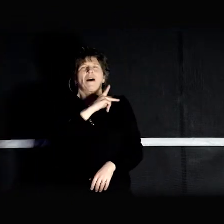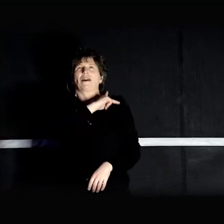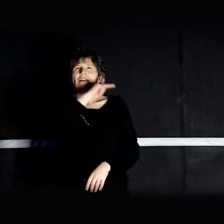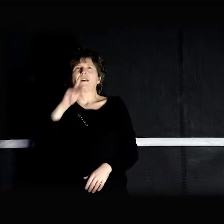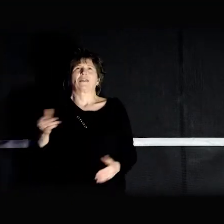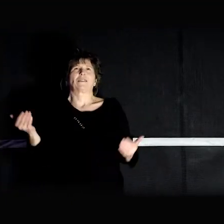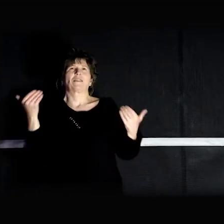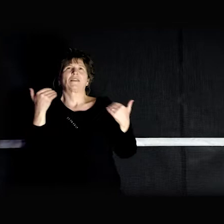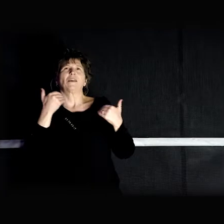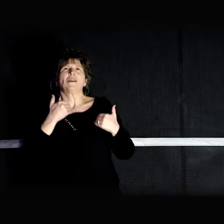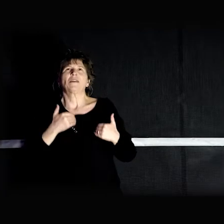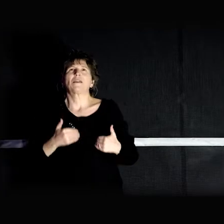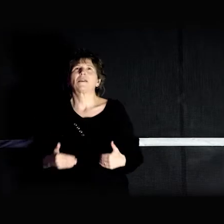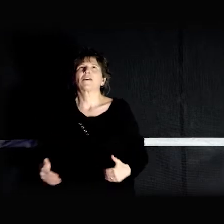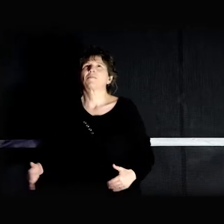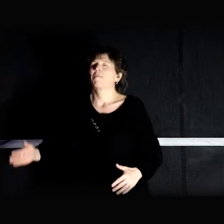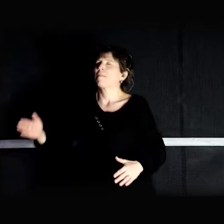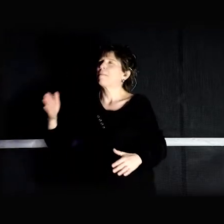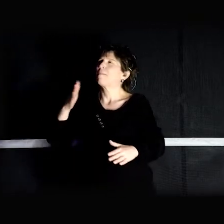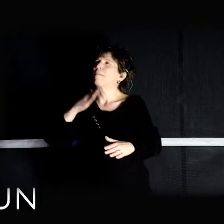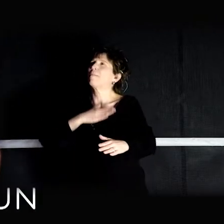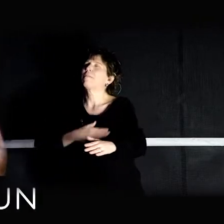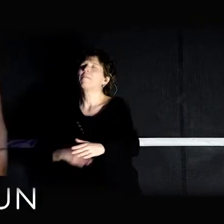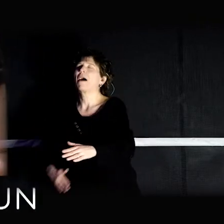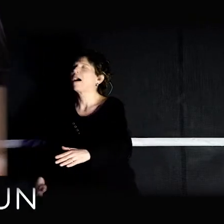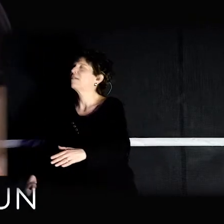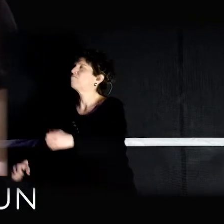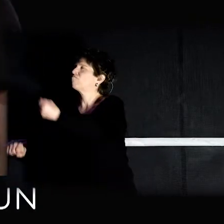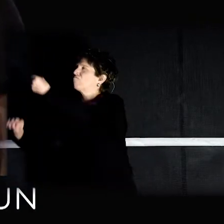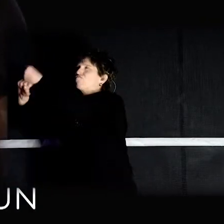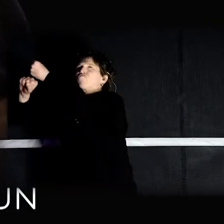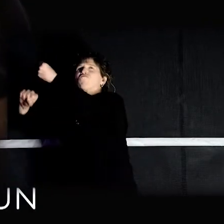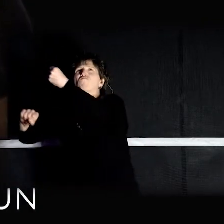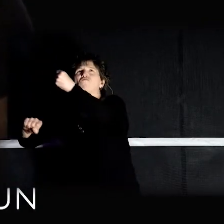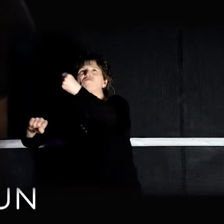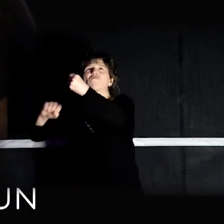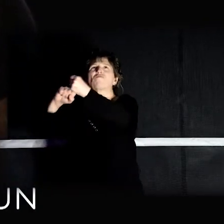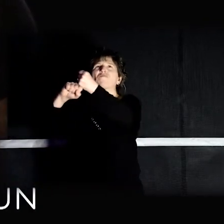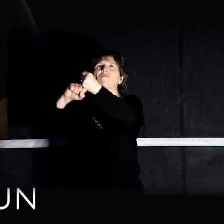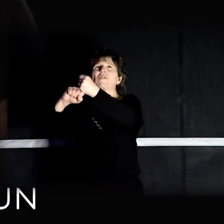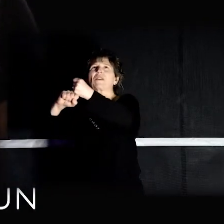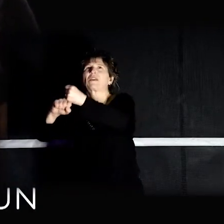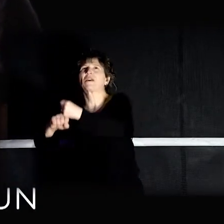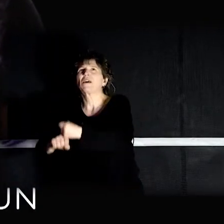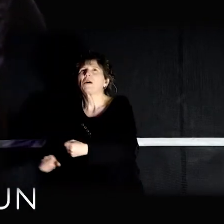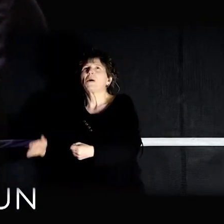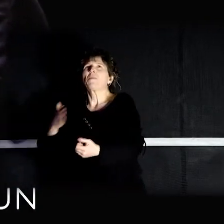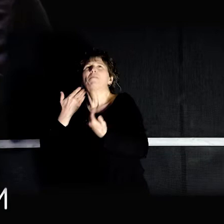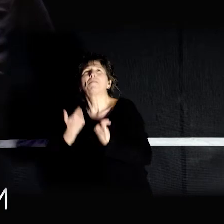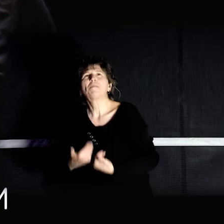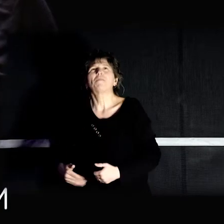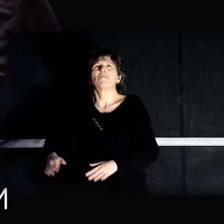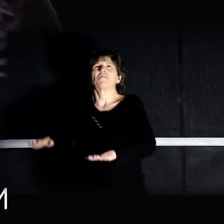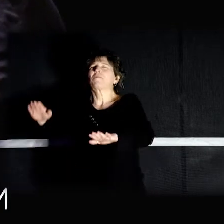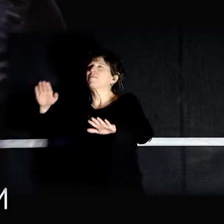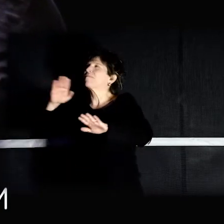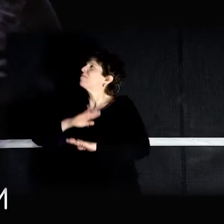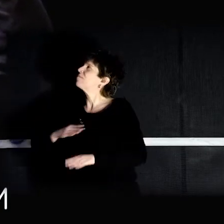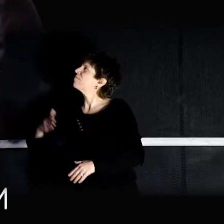Let the King of my heart be the mountain where I run,